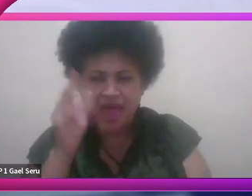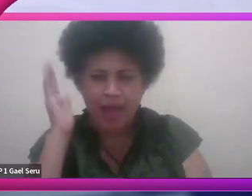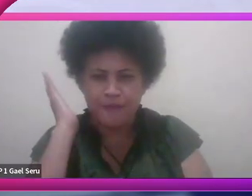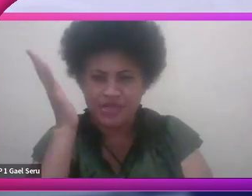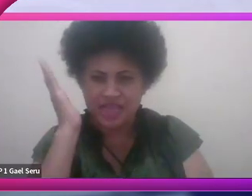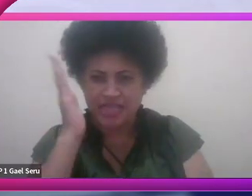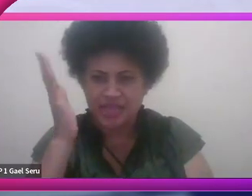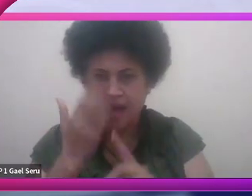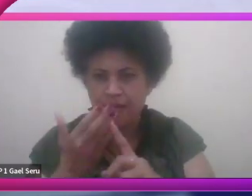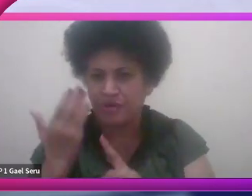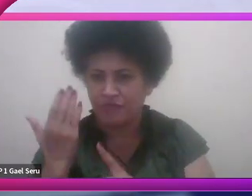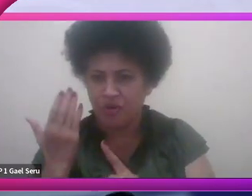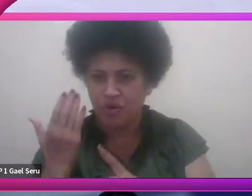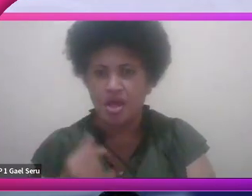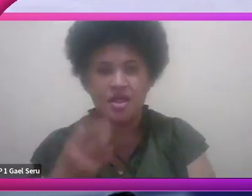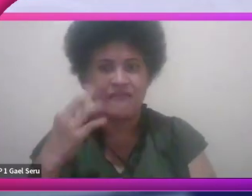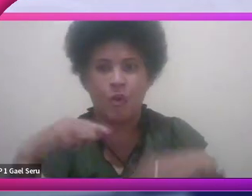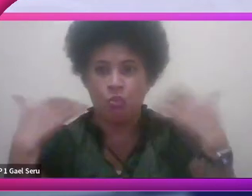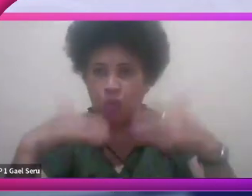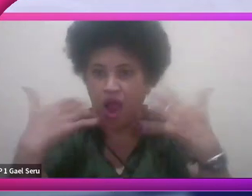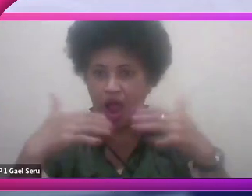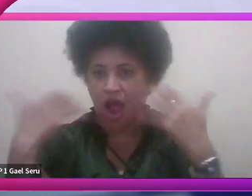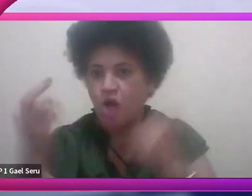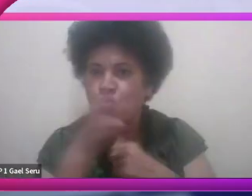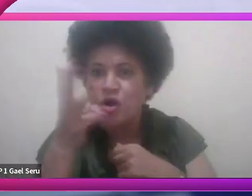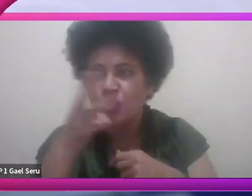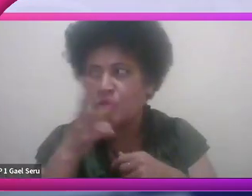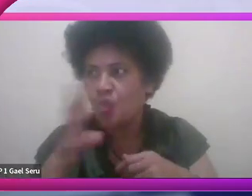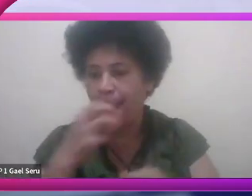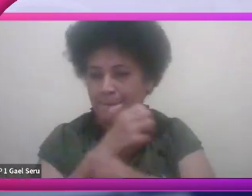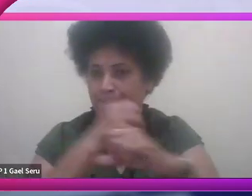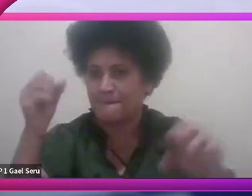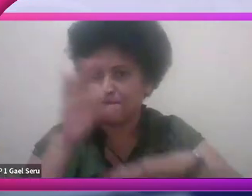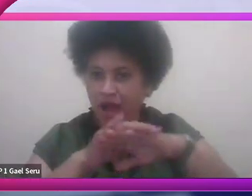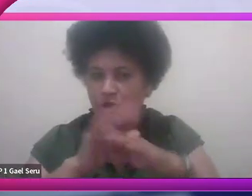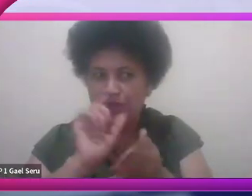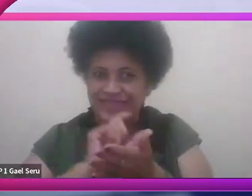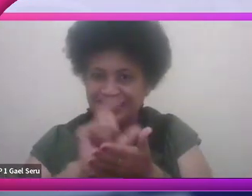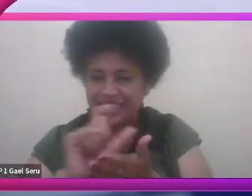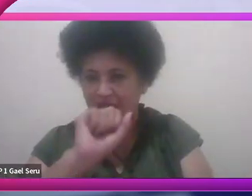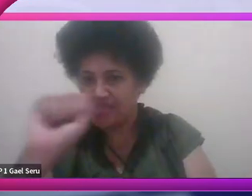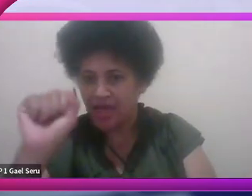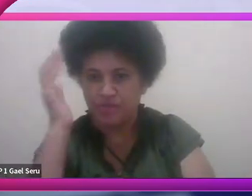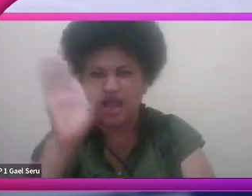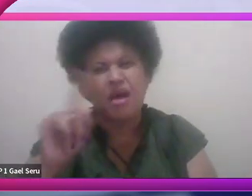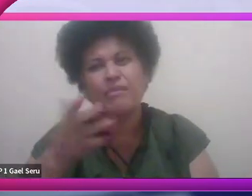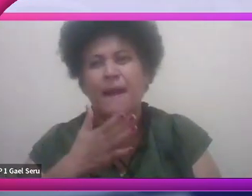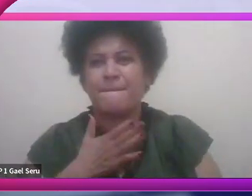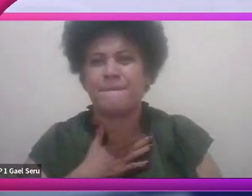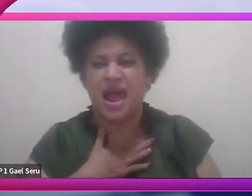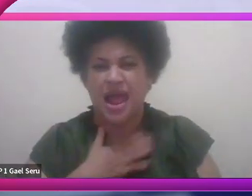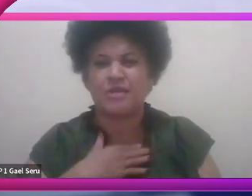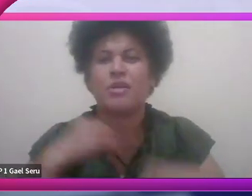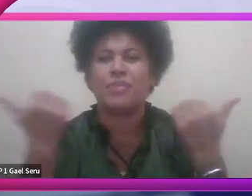previous presenters have very powerful wording, very clear presentations, but come to my presentation is a